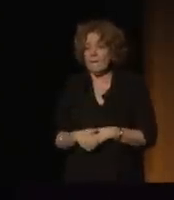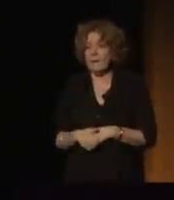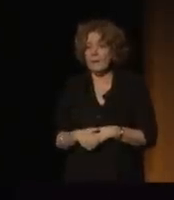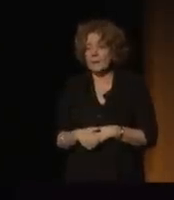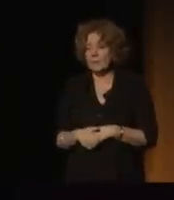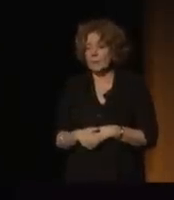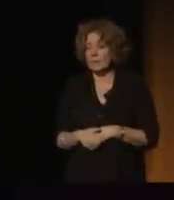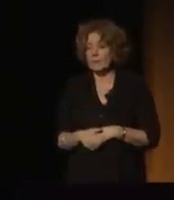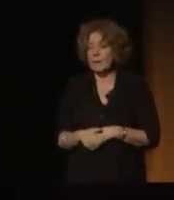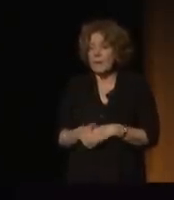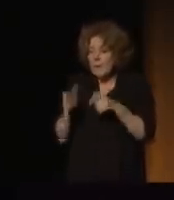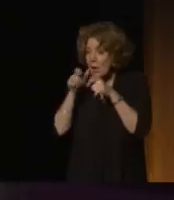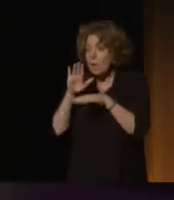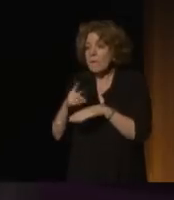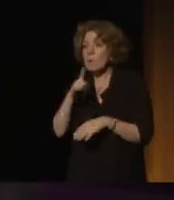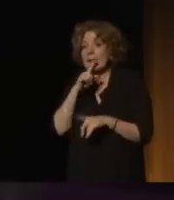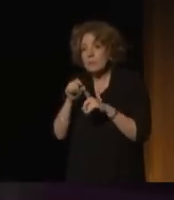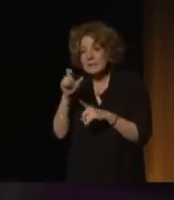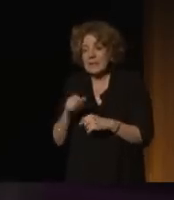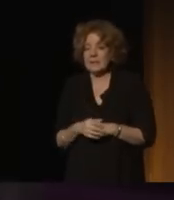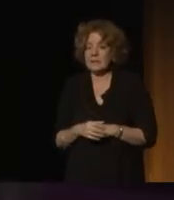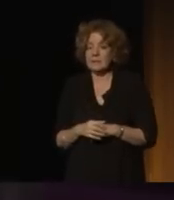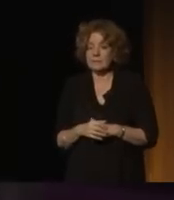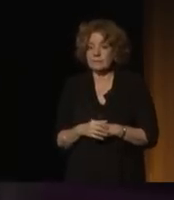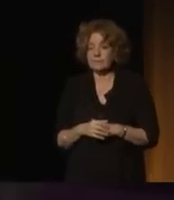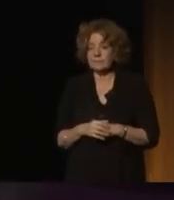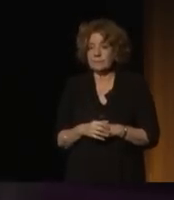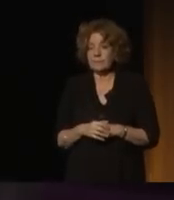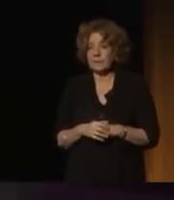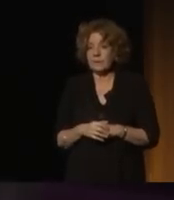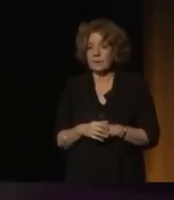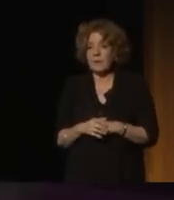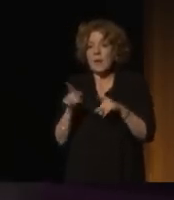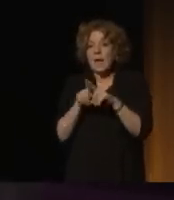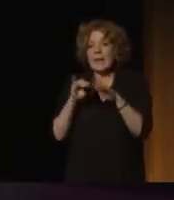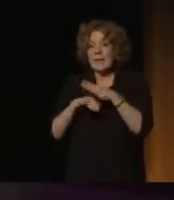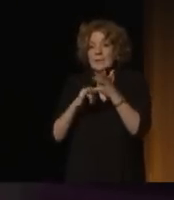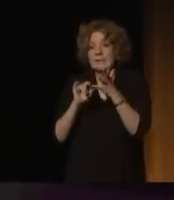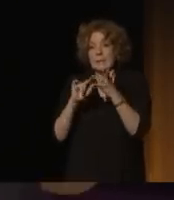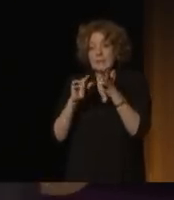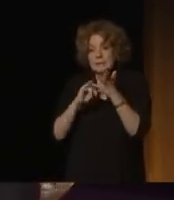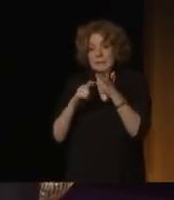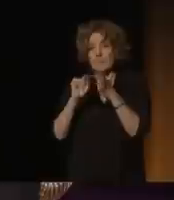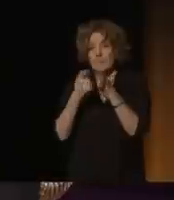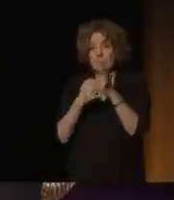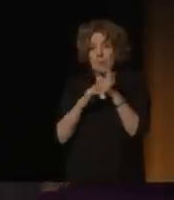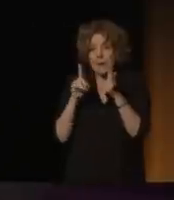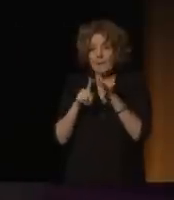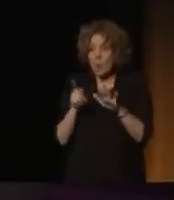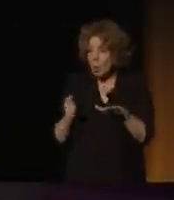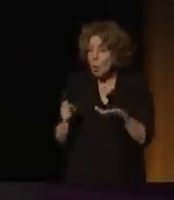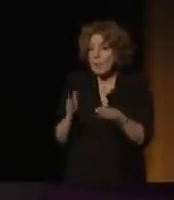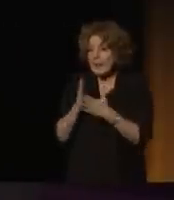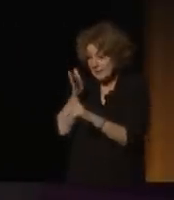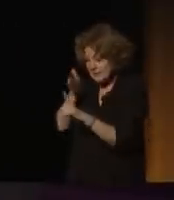that 100%. That's why they wanted, what's his name, in the Supreme Court. You know, they are obsessed with abortion, mm.